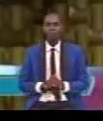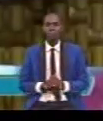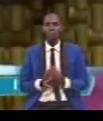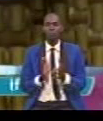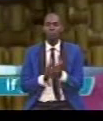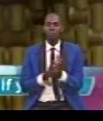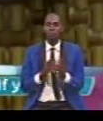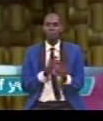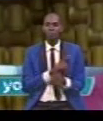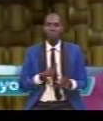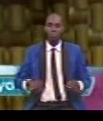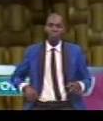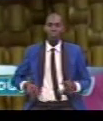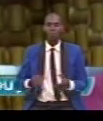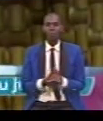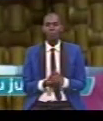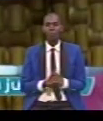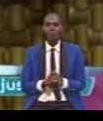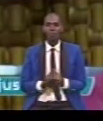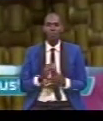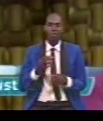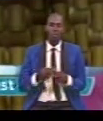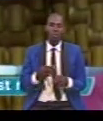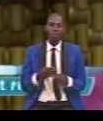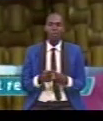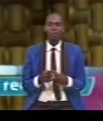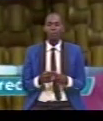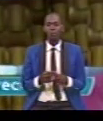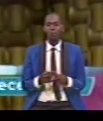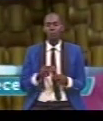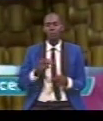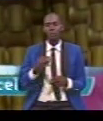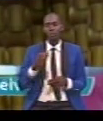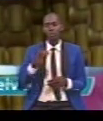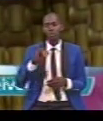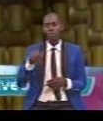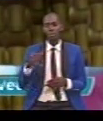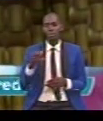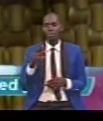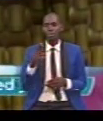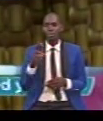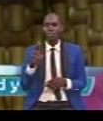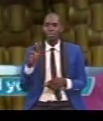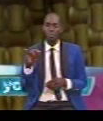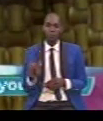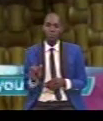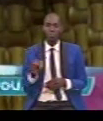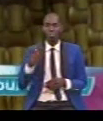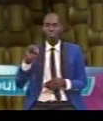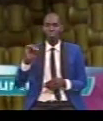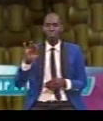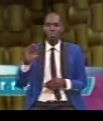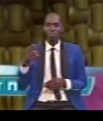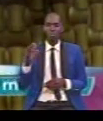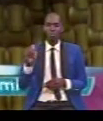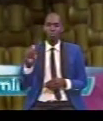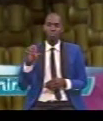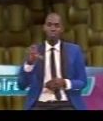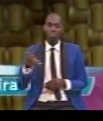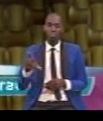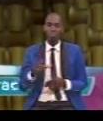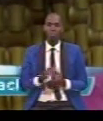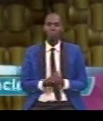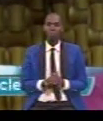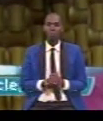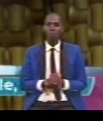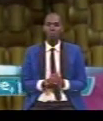Lord. My name is James Michael Ojong from Cross River State. I'm from Idimoto